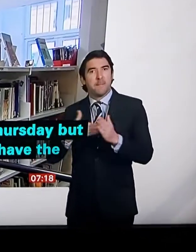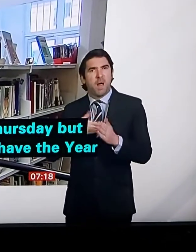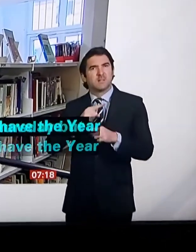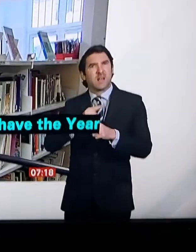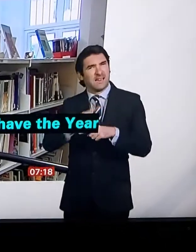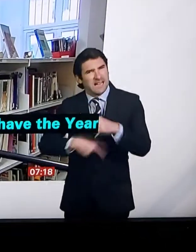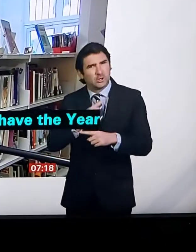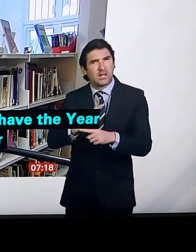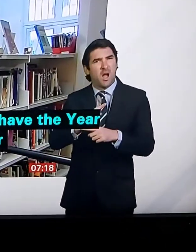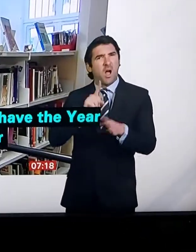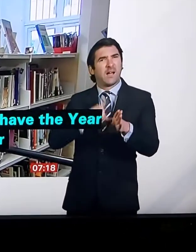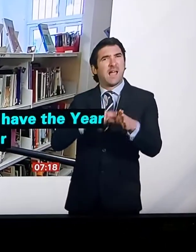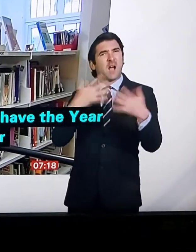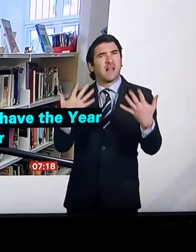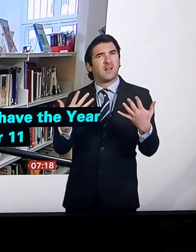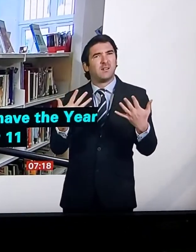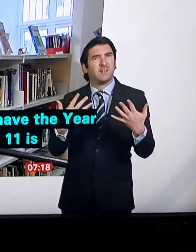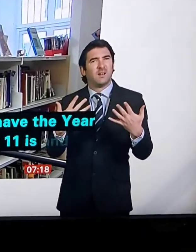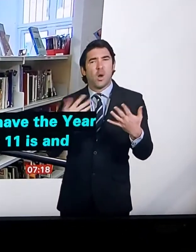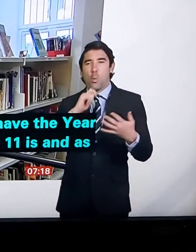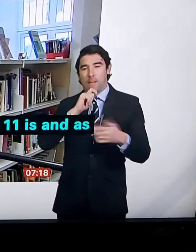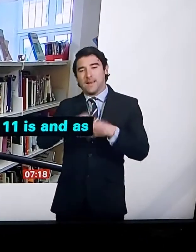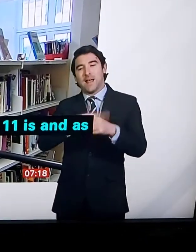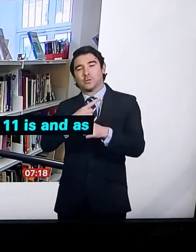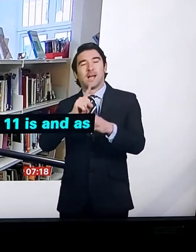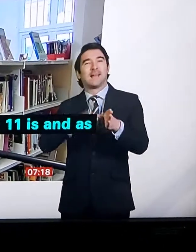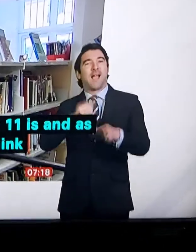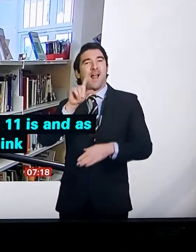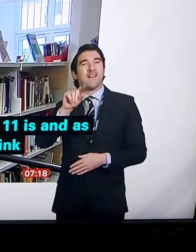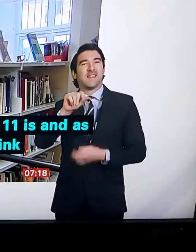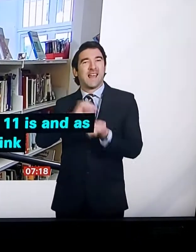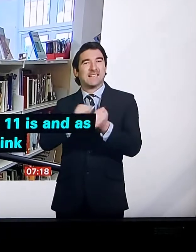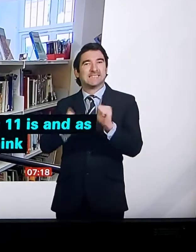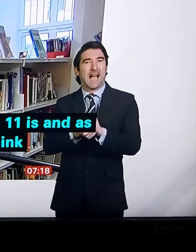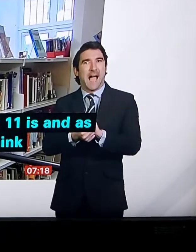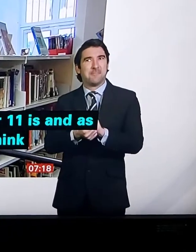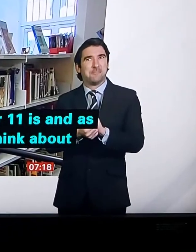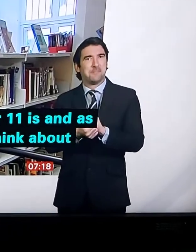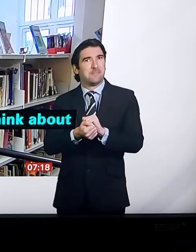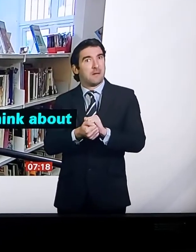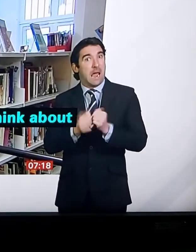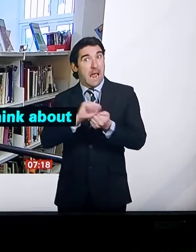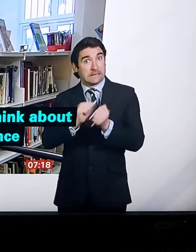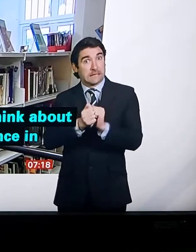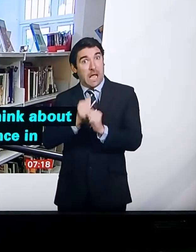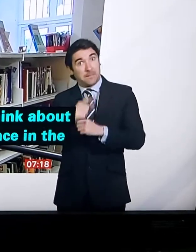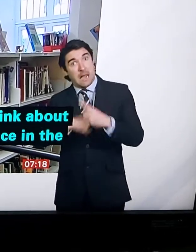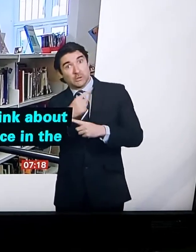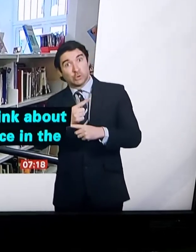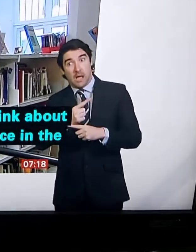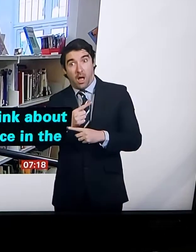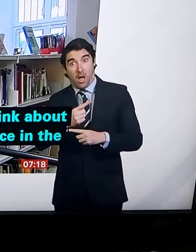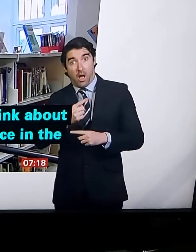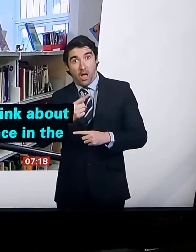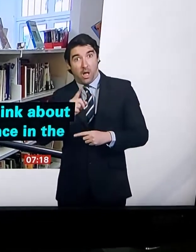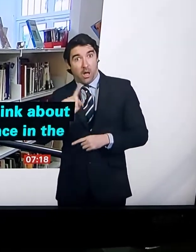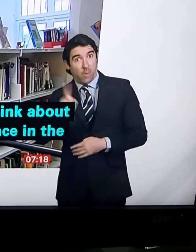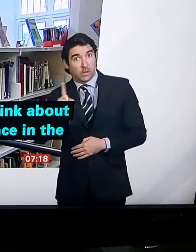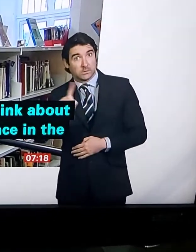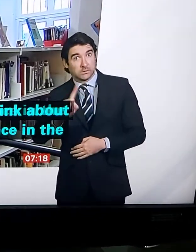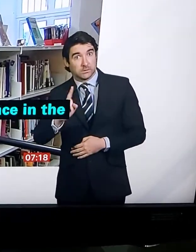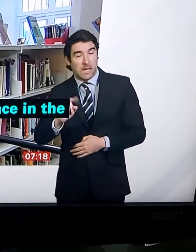careers, want to know, really have confidence in the government that they know what they're doing for the future as well. Our students and the students you've heard from there and